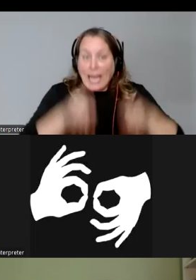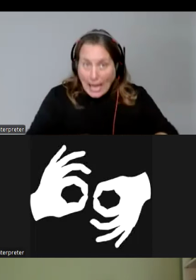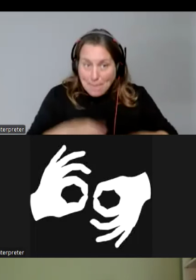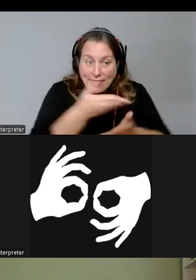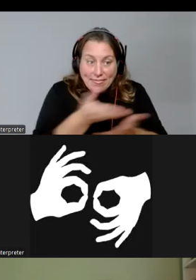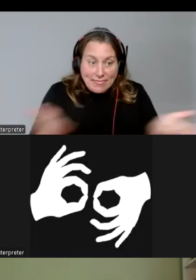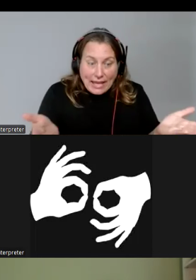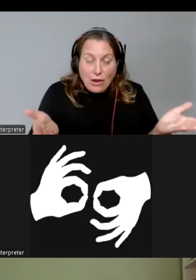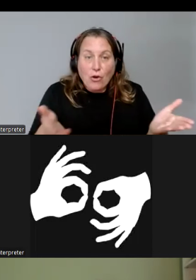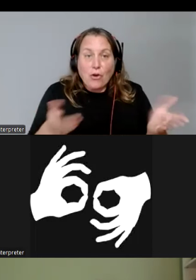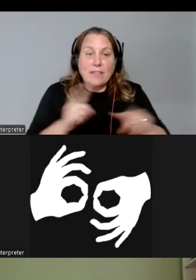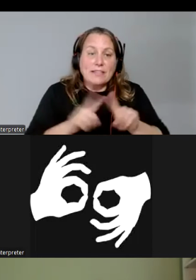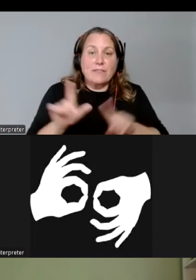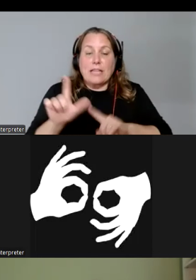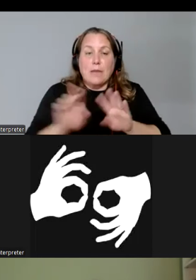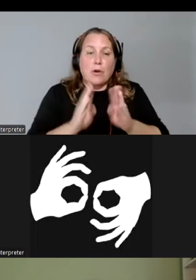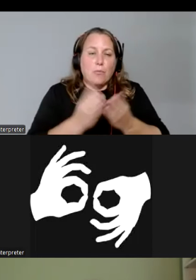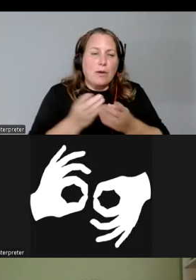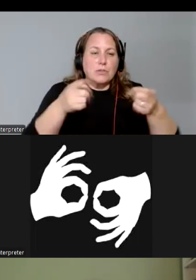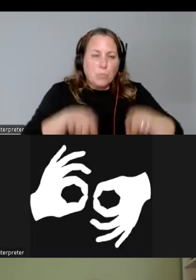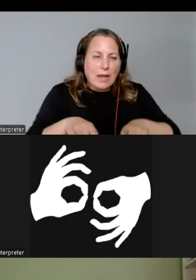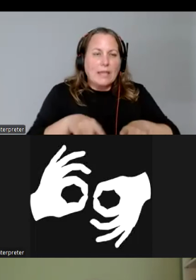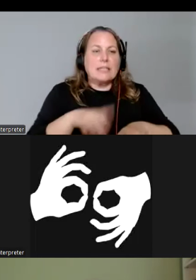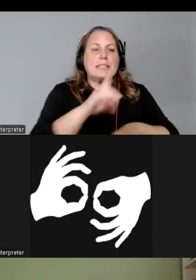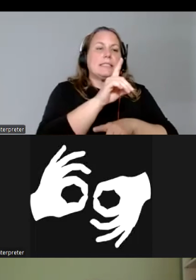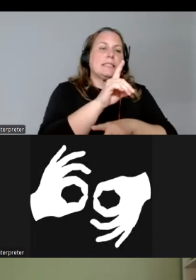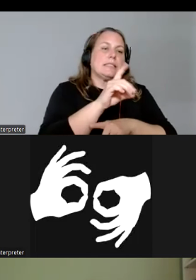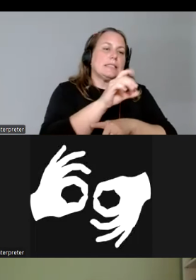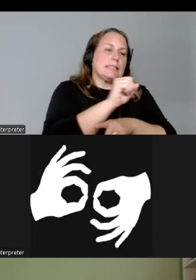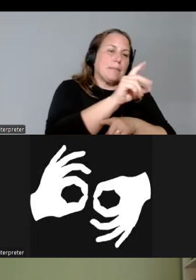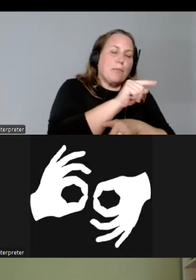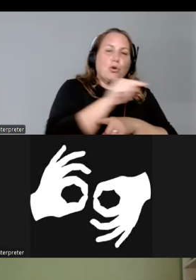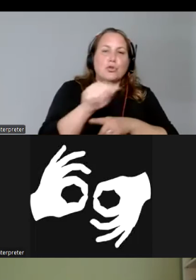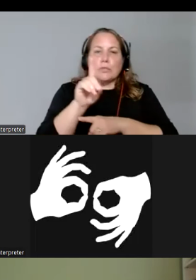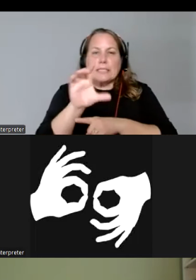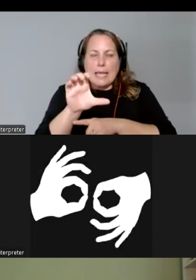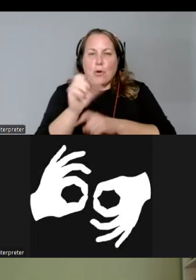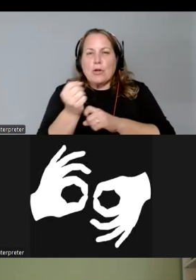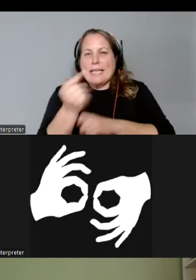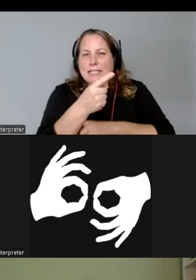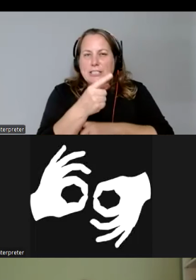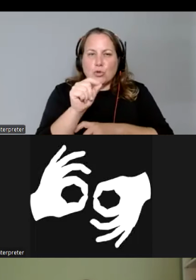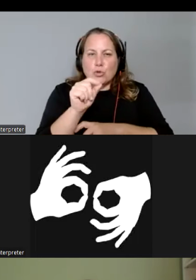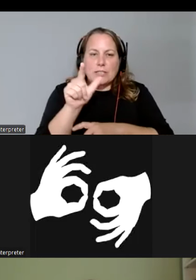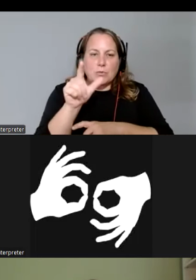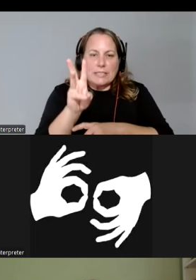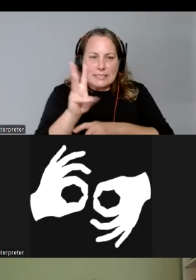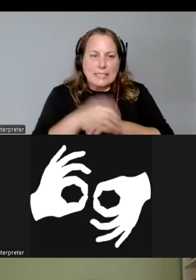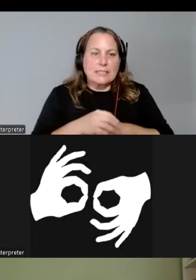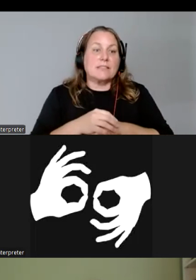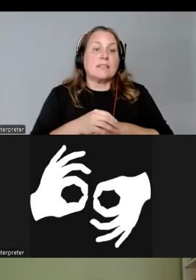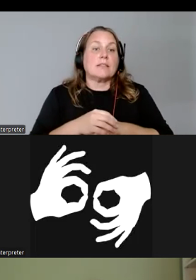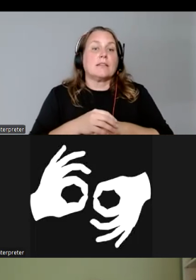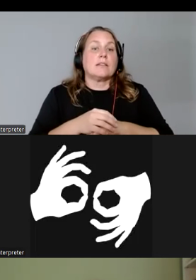anywhere in between September and December 2026. Final reports will be due 90 days after